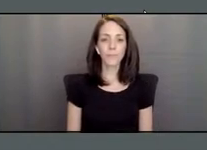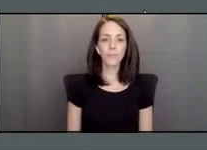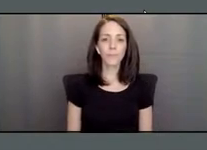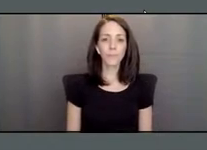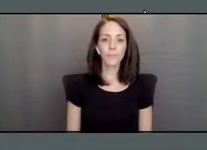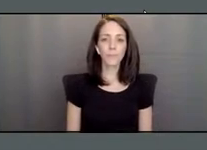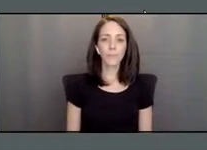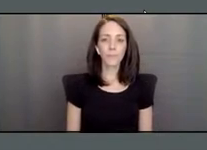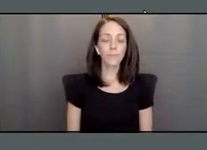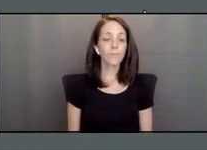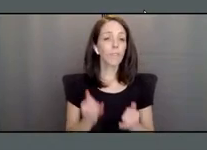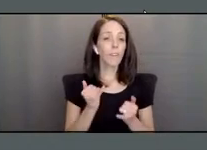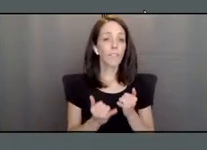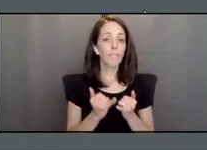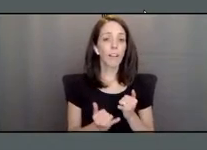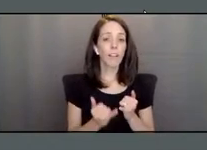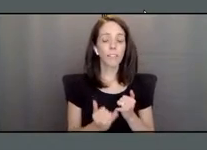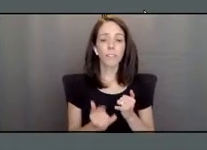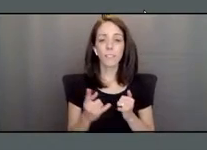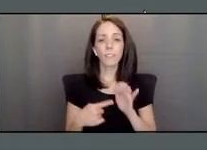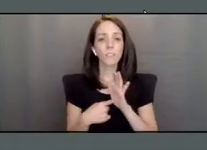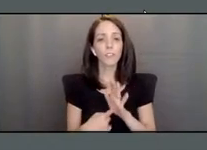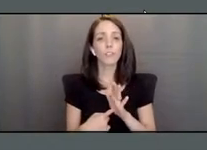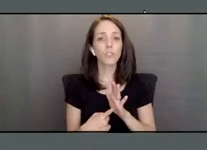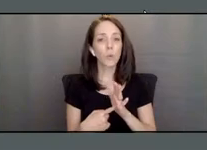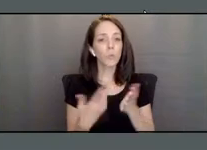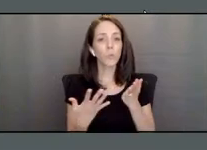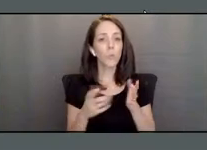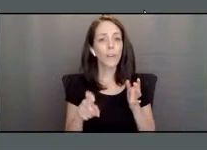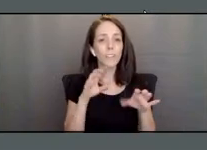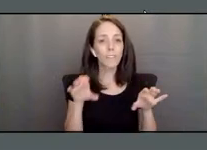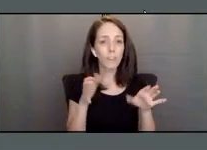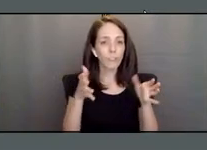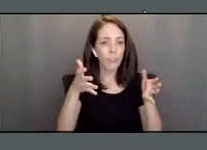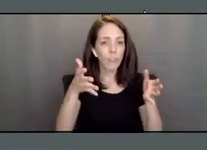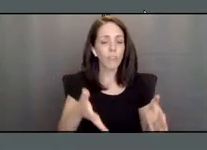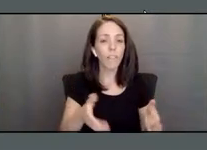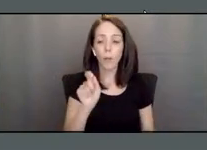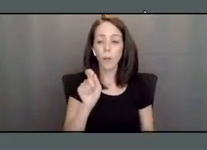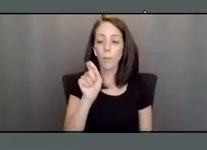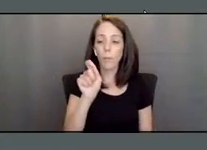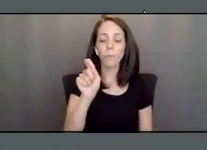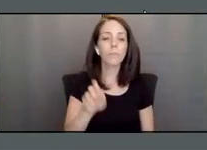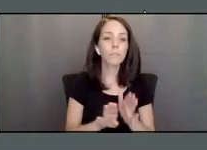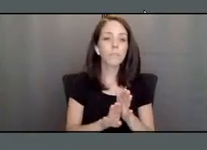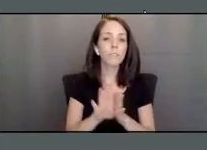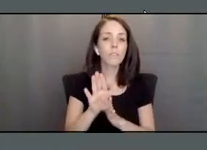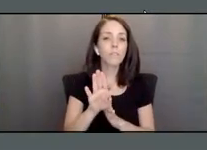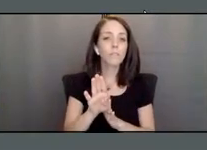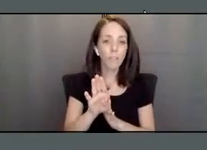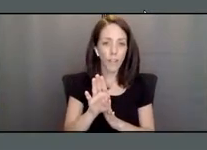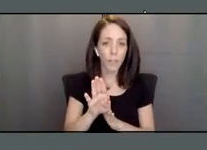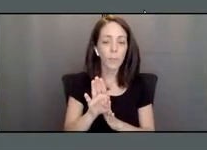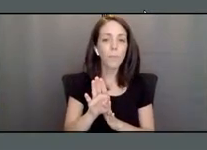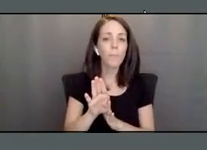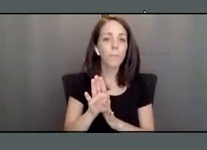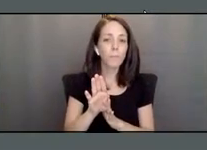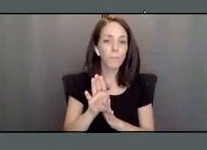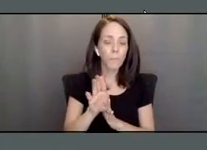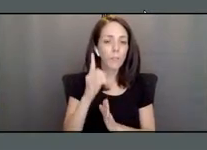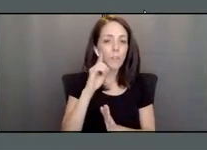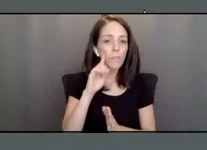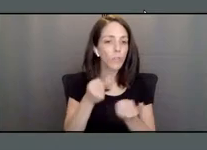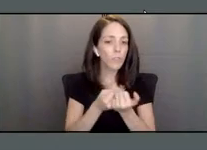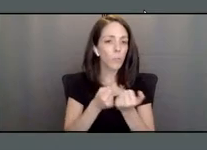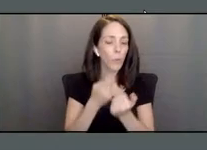Finally, this shows the remaining immediate actions. Bullet point 1 refers to the creation of pre and post conferences to support faculty in